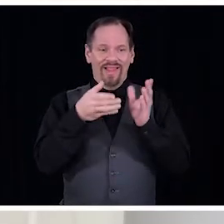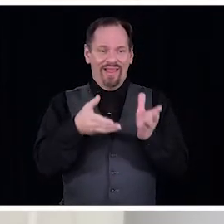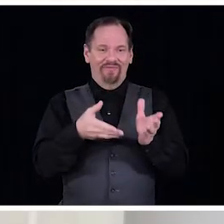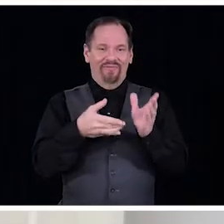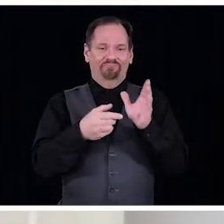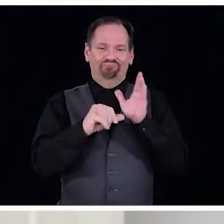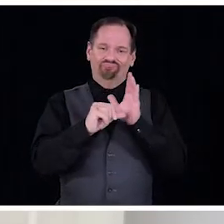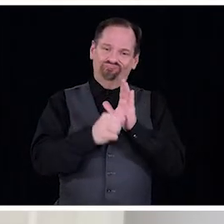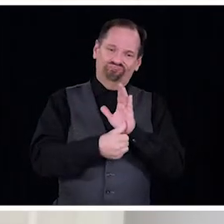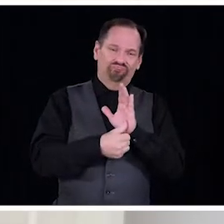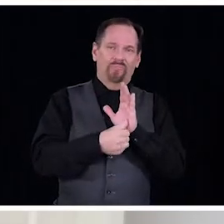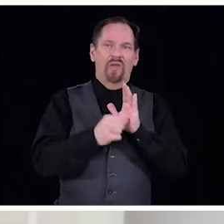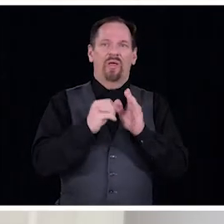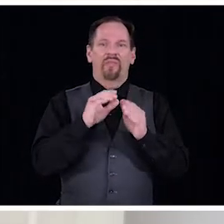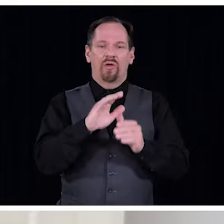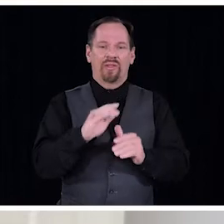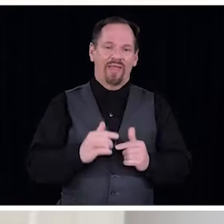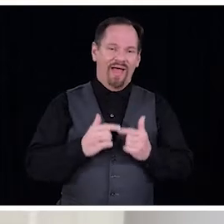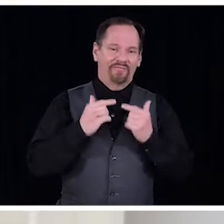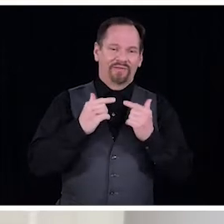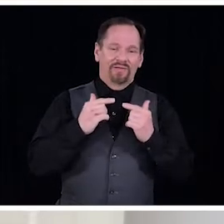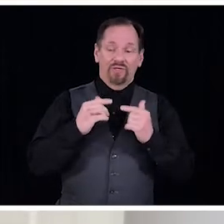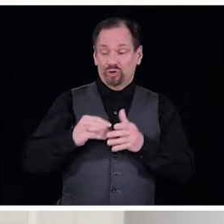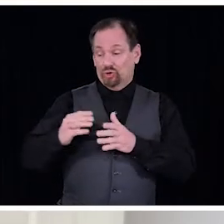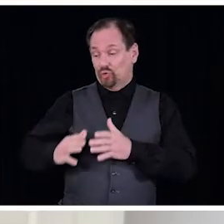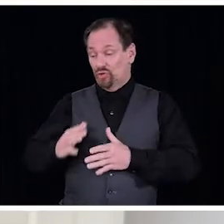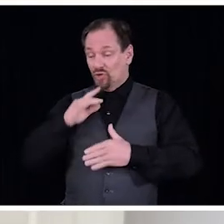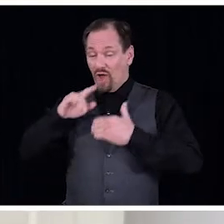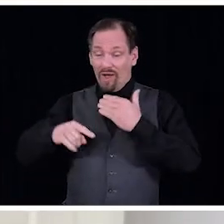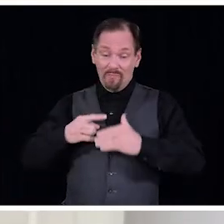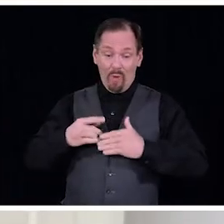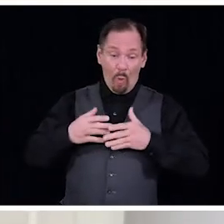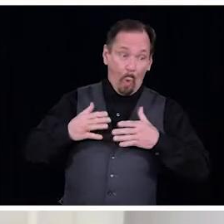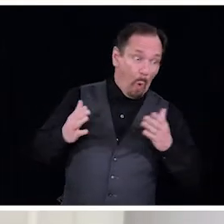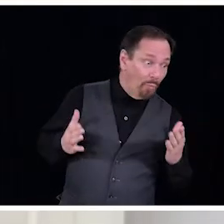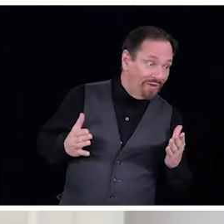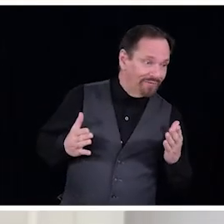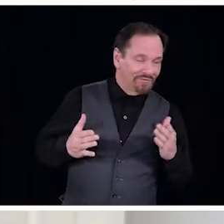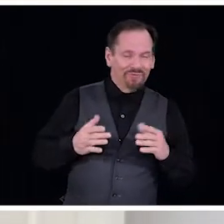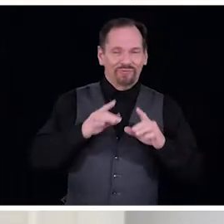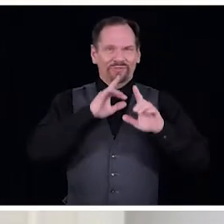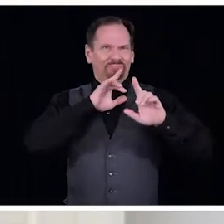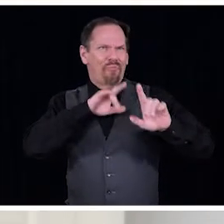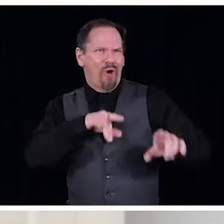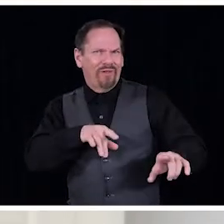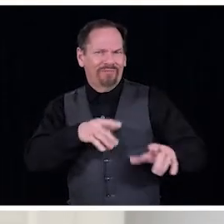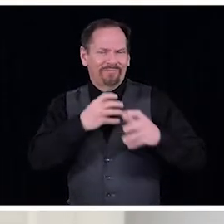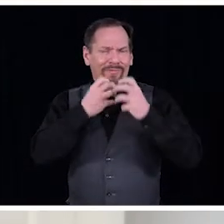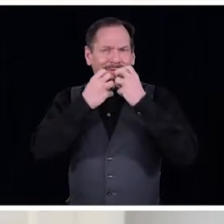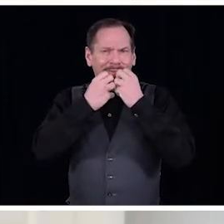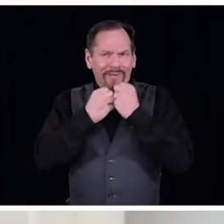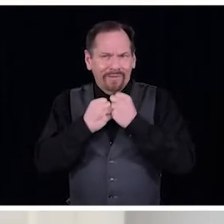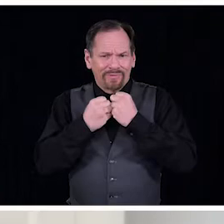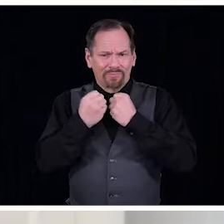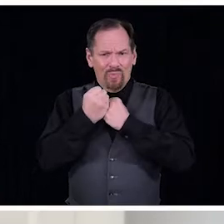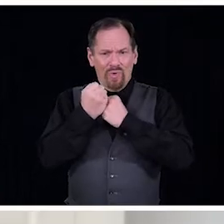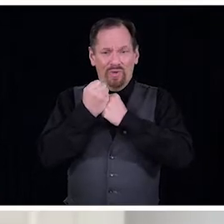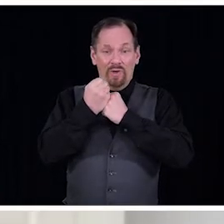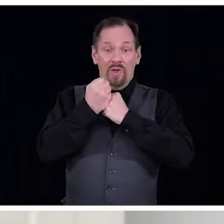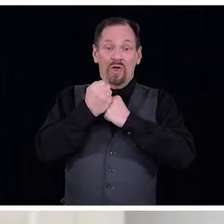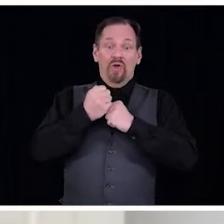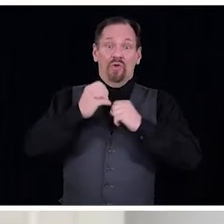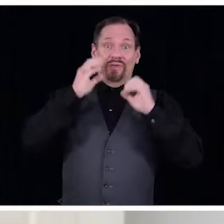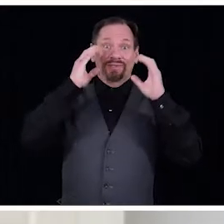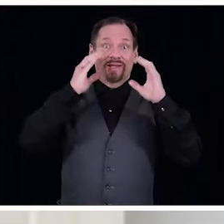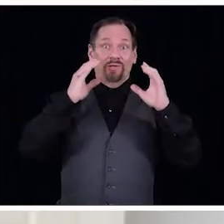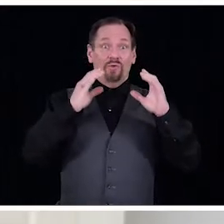careers. Your students speak of your openness and responsiveness and caring support, noting your attentiveness to questions and concerns,